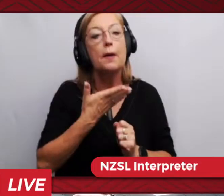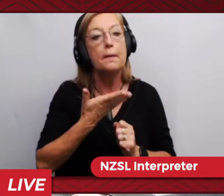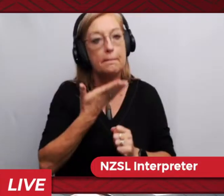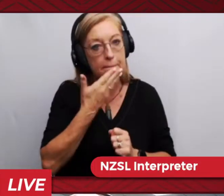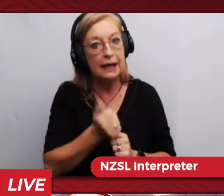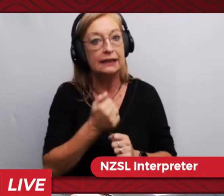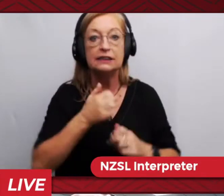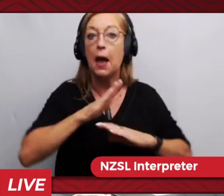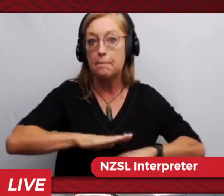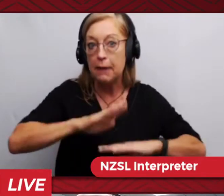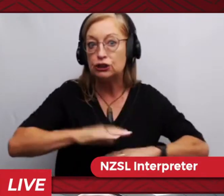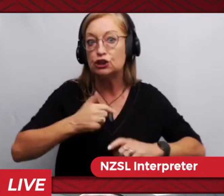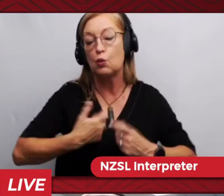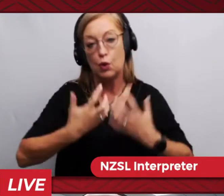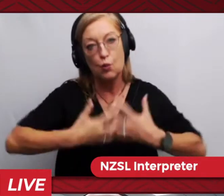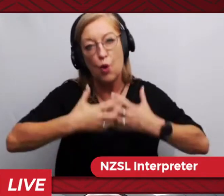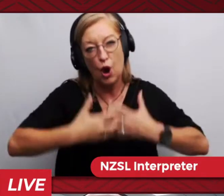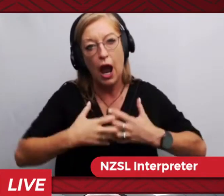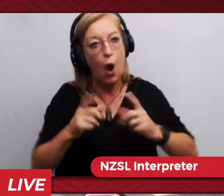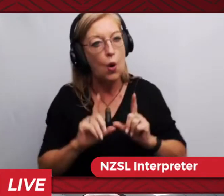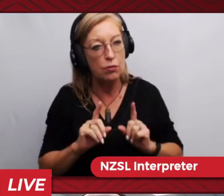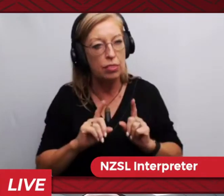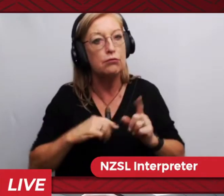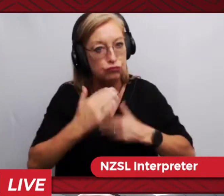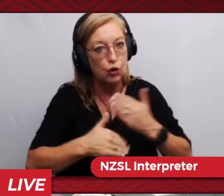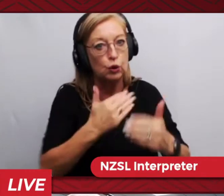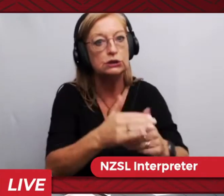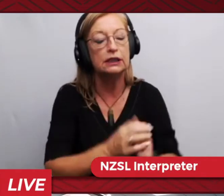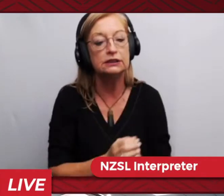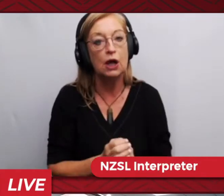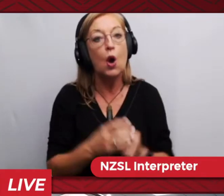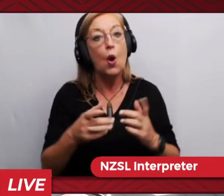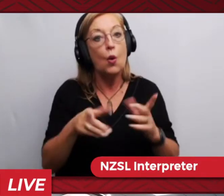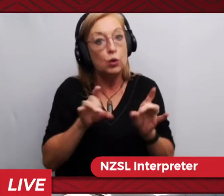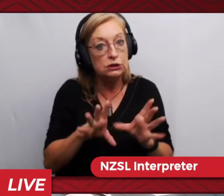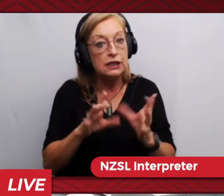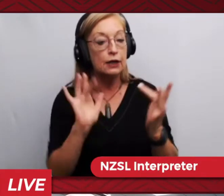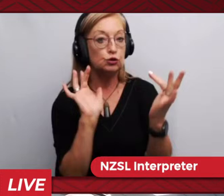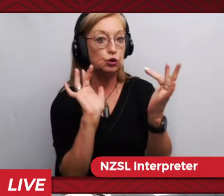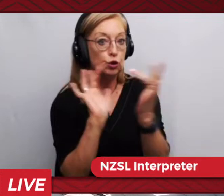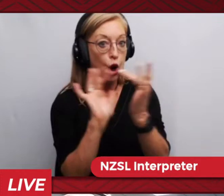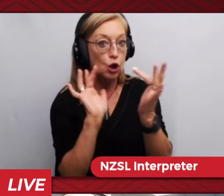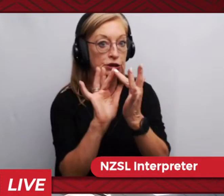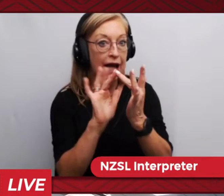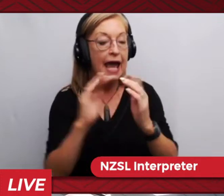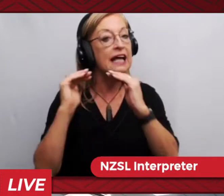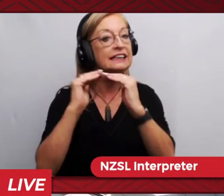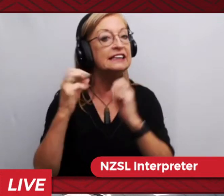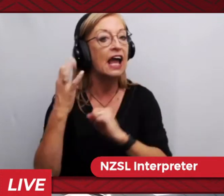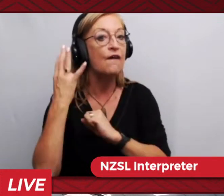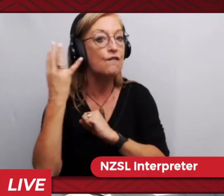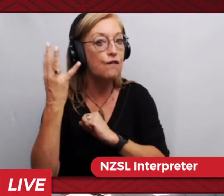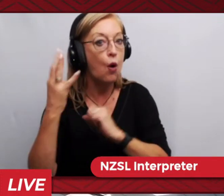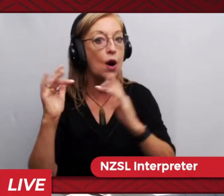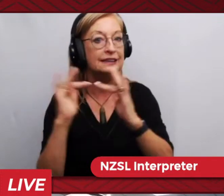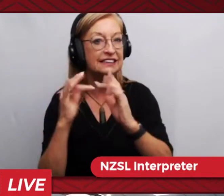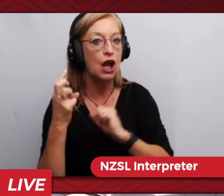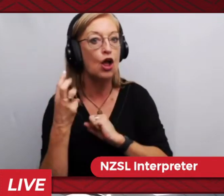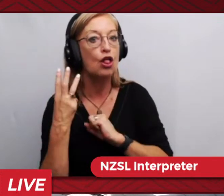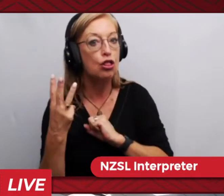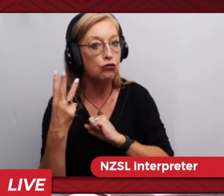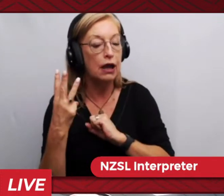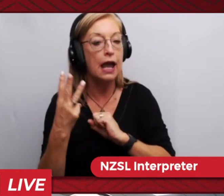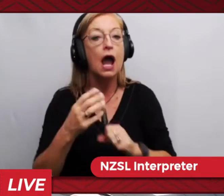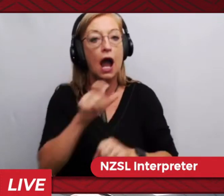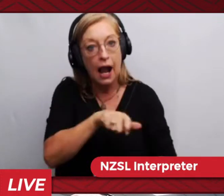that. We will start to touch base with tier 4 and tier 3 customers to revisit their